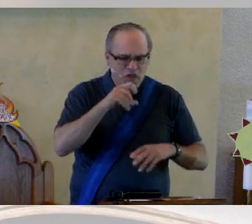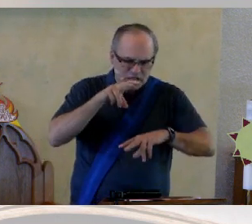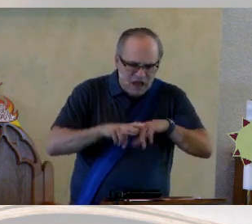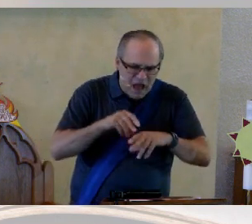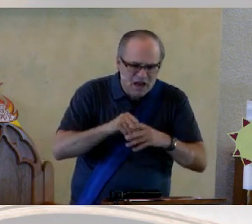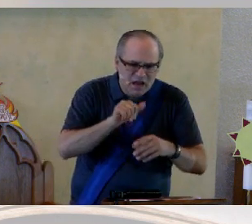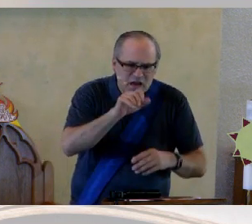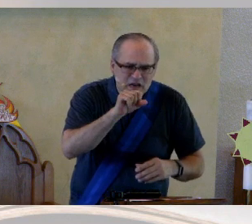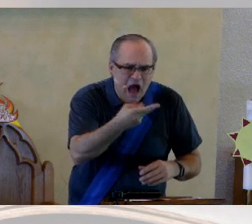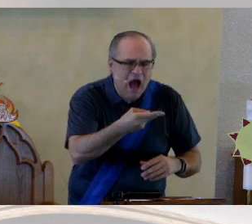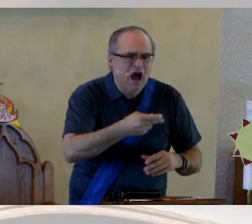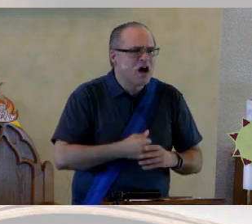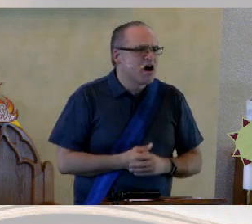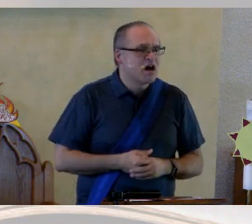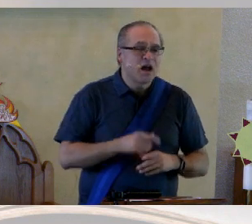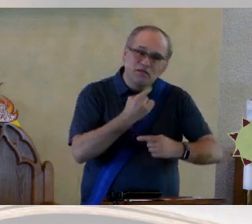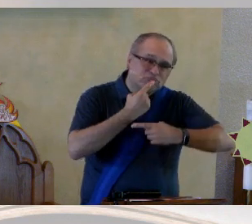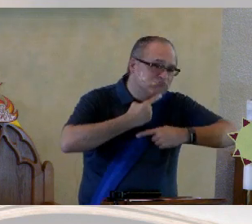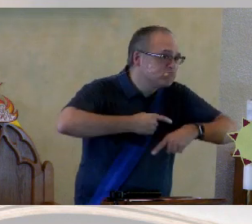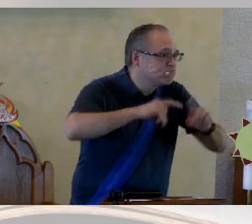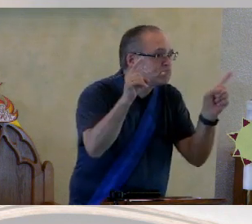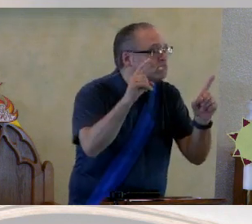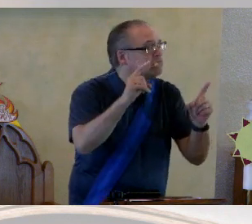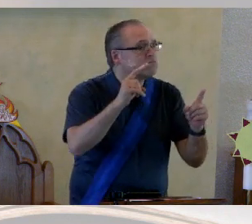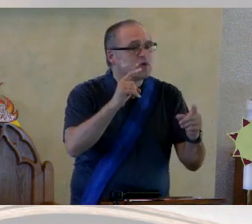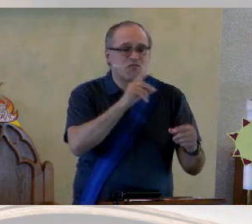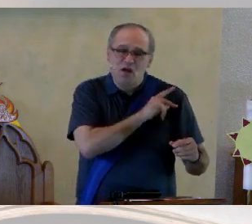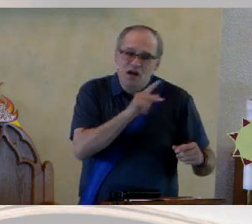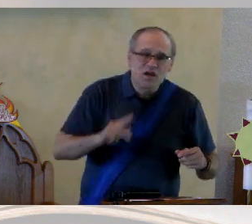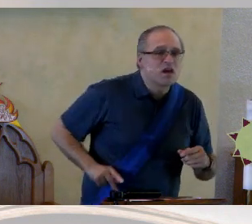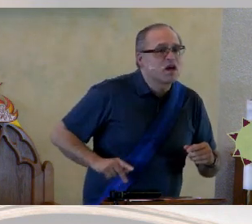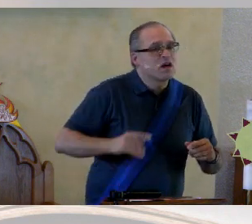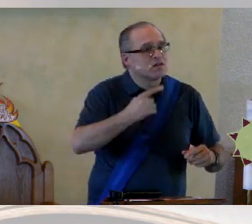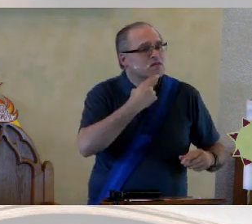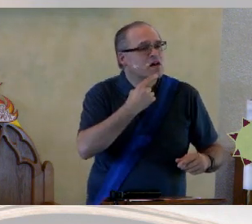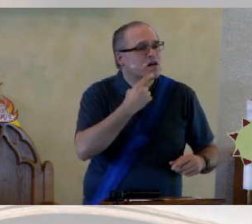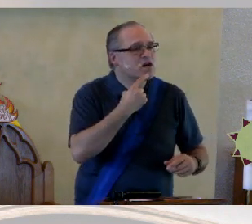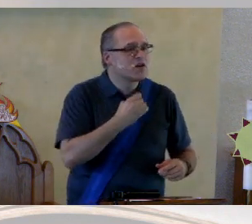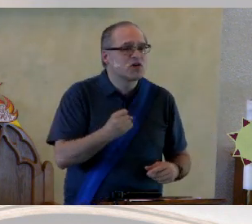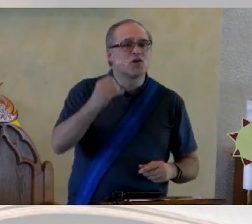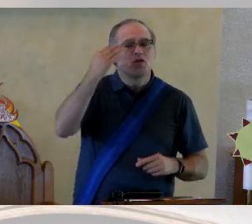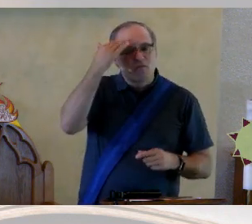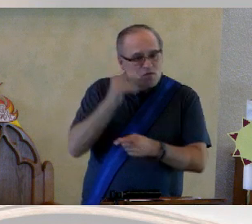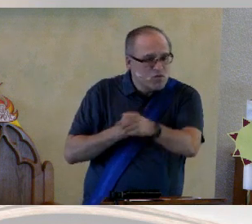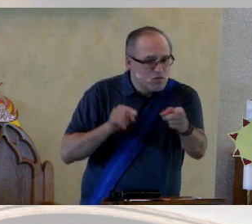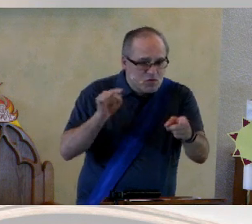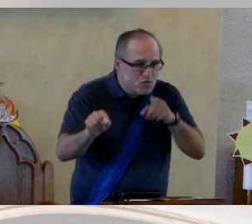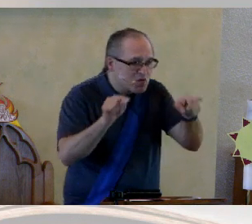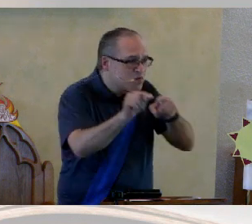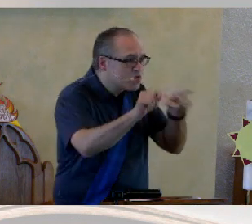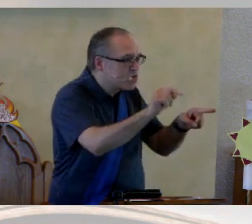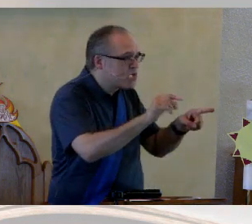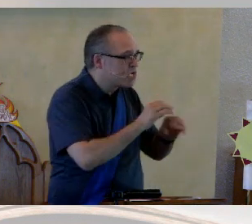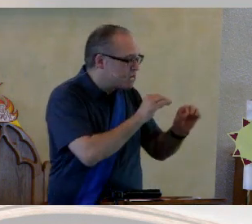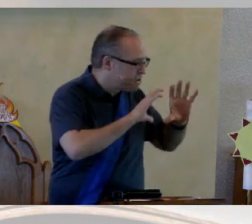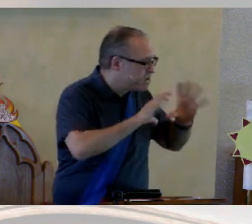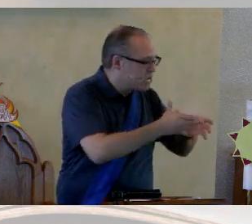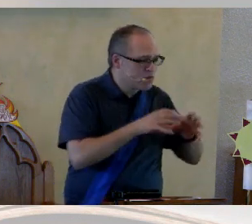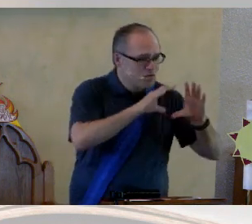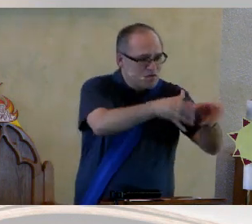proclamation. By the decree of the king and his nobles, no human being or animal, no herd or